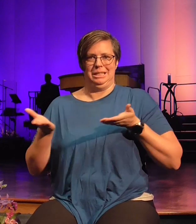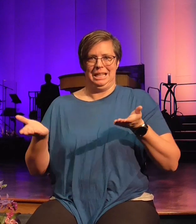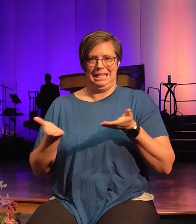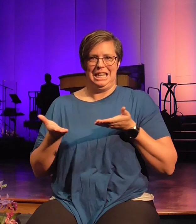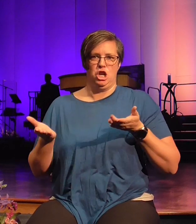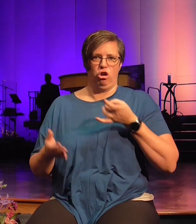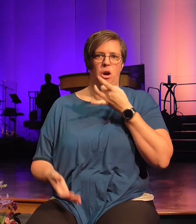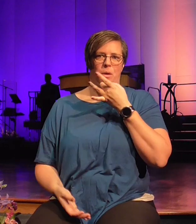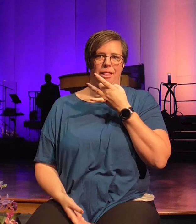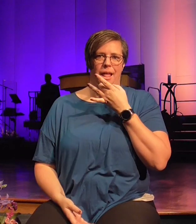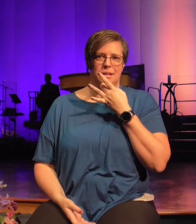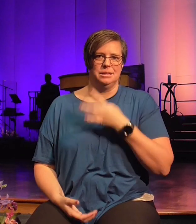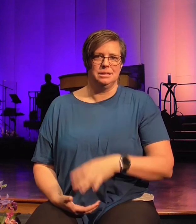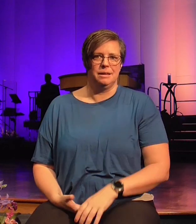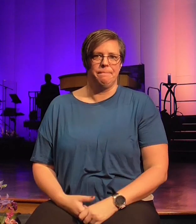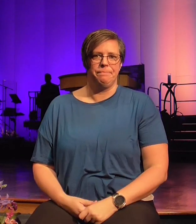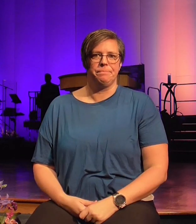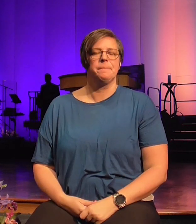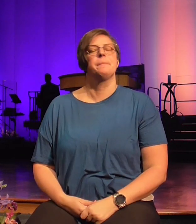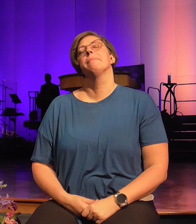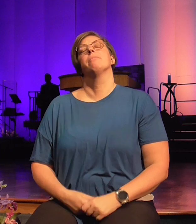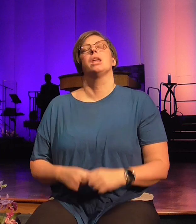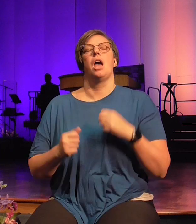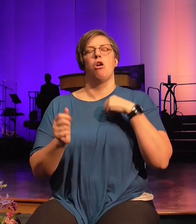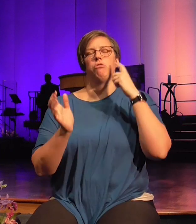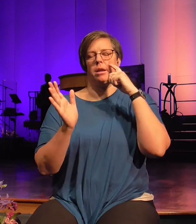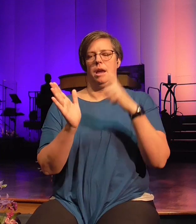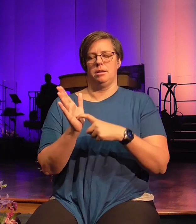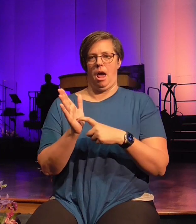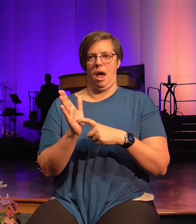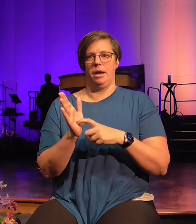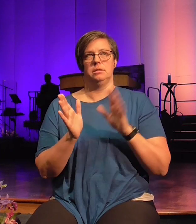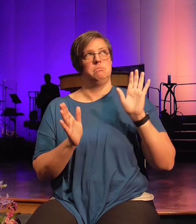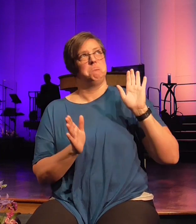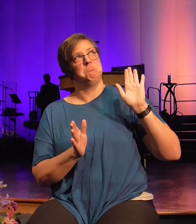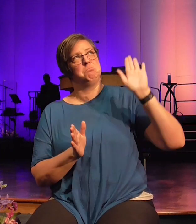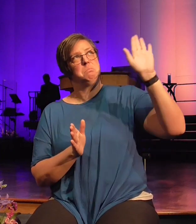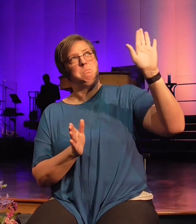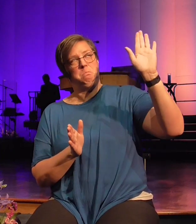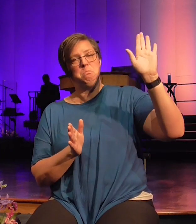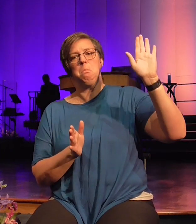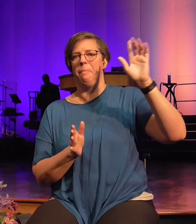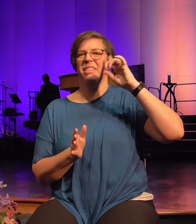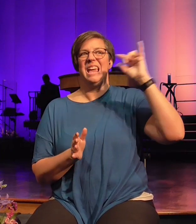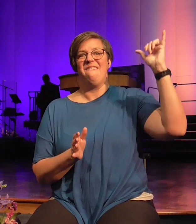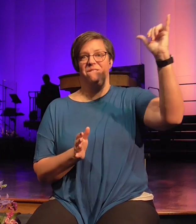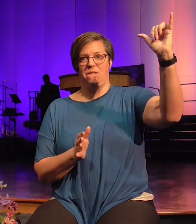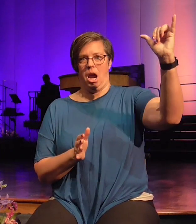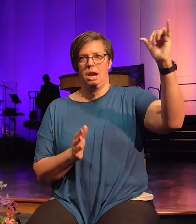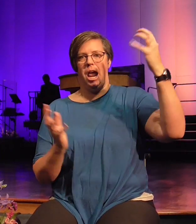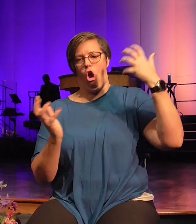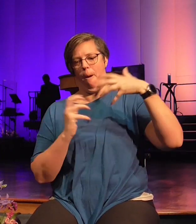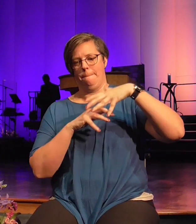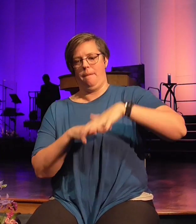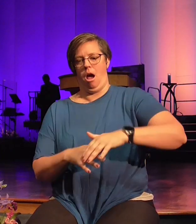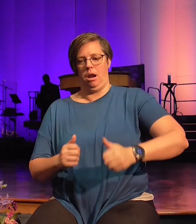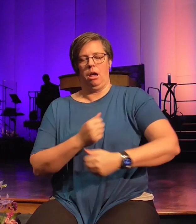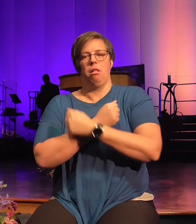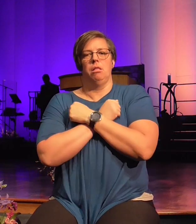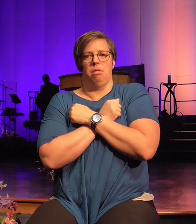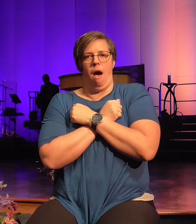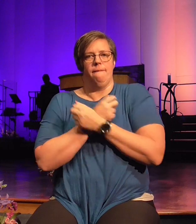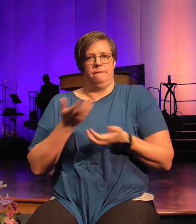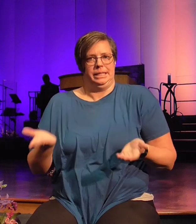light. For I recognize that the presence of the infinite, that harmonic love, is ever so near, ever